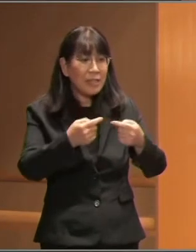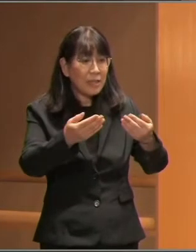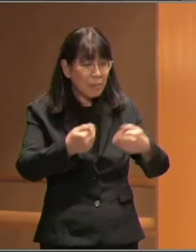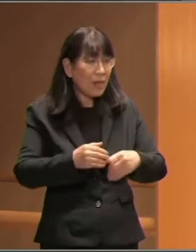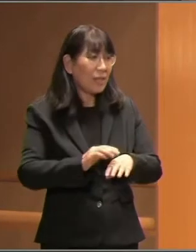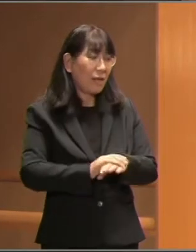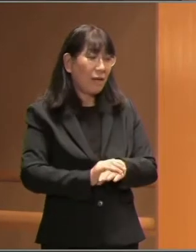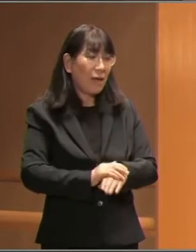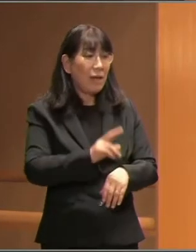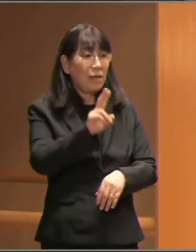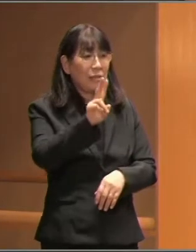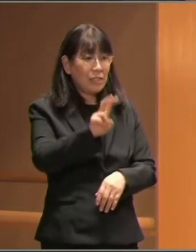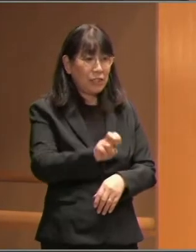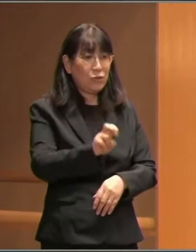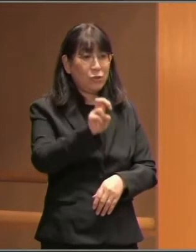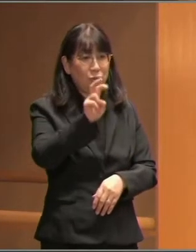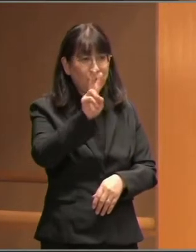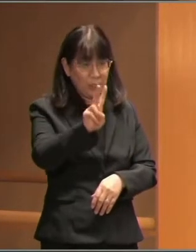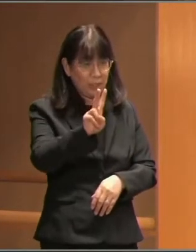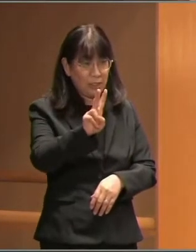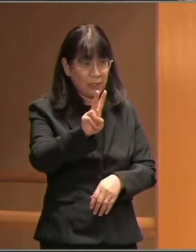And actually,